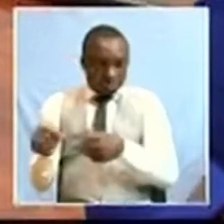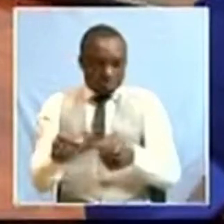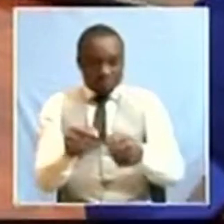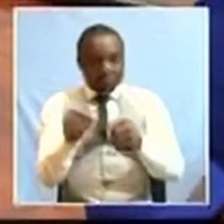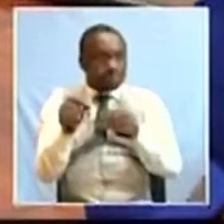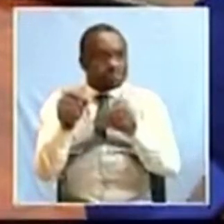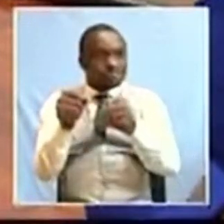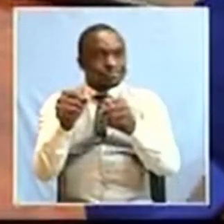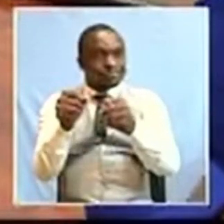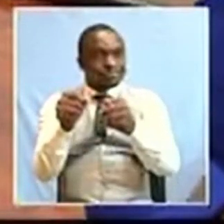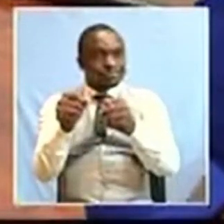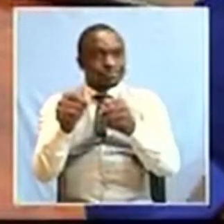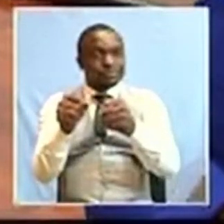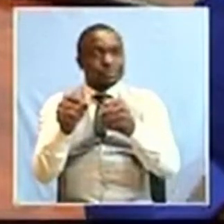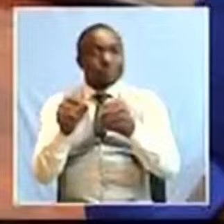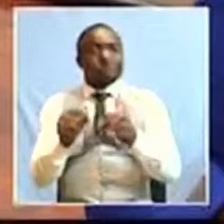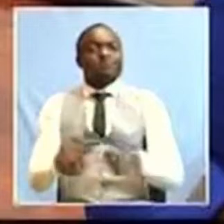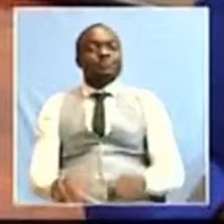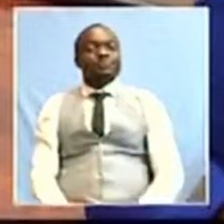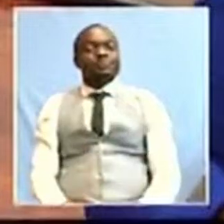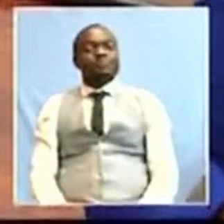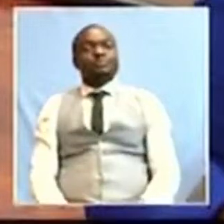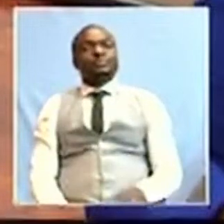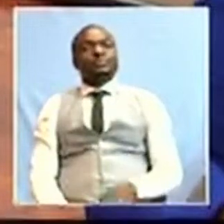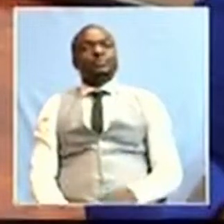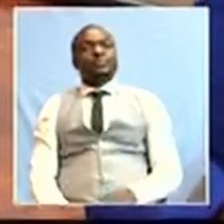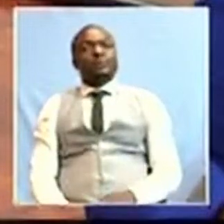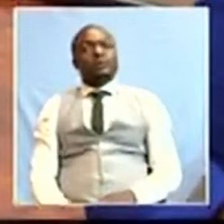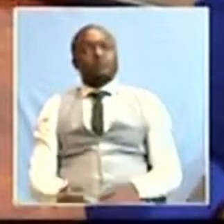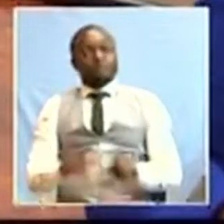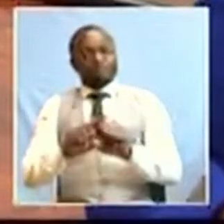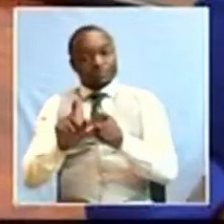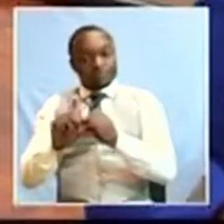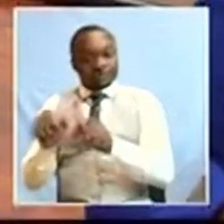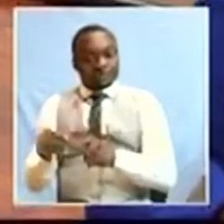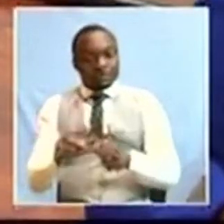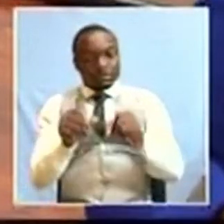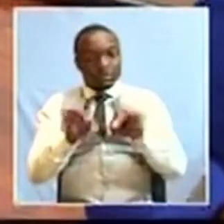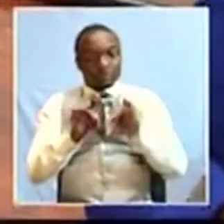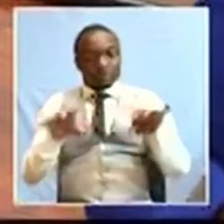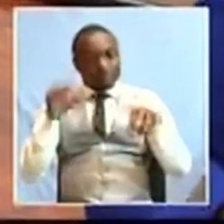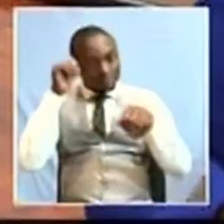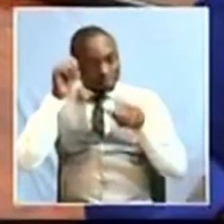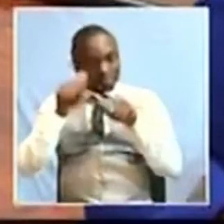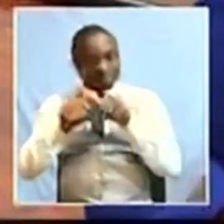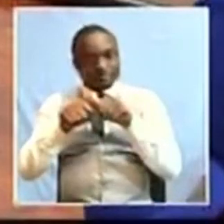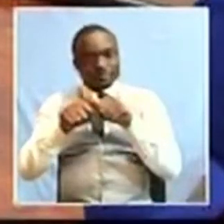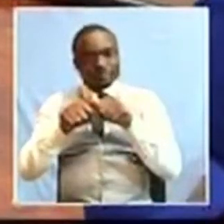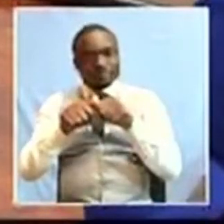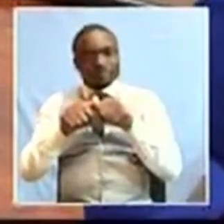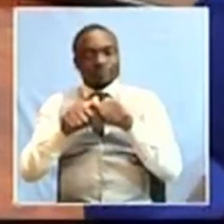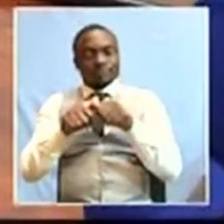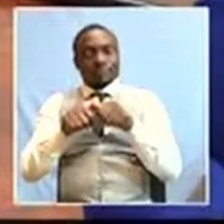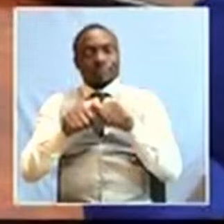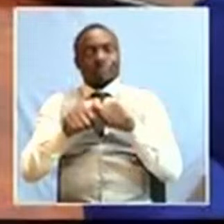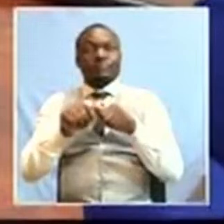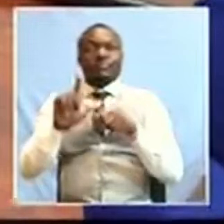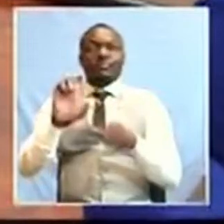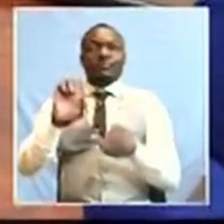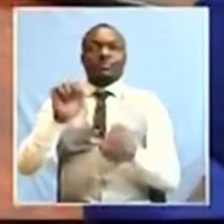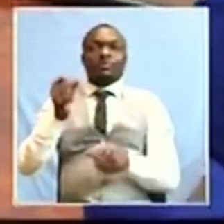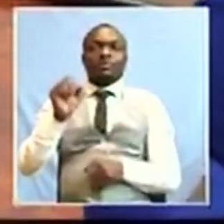as predetermined commissions on land agreements, lease of council properties